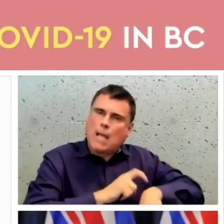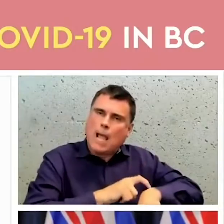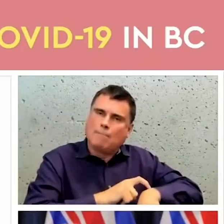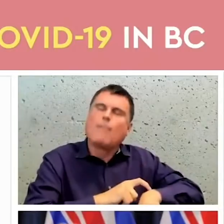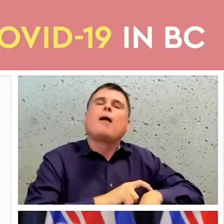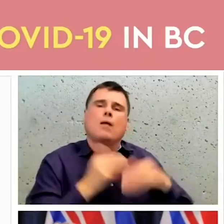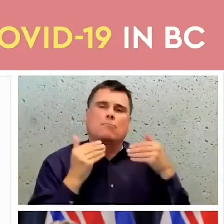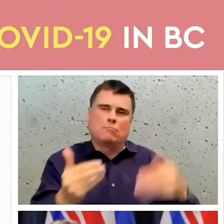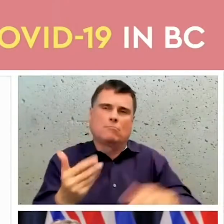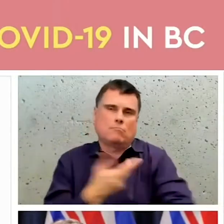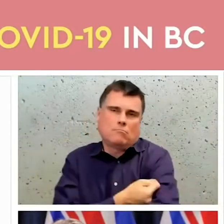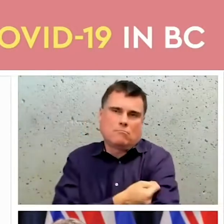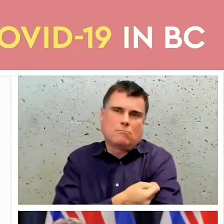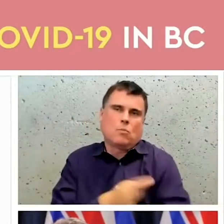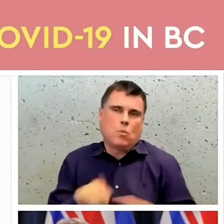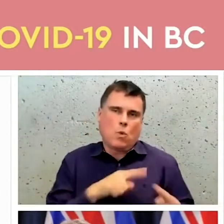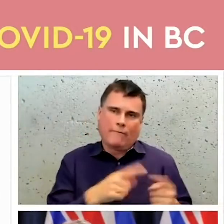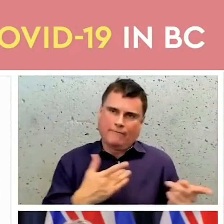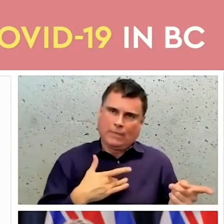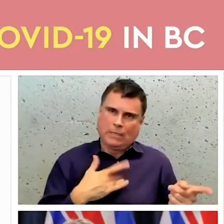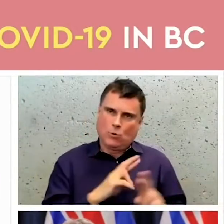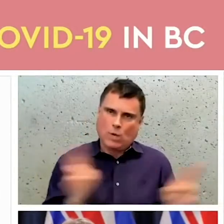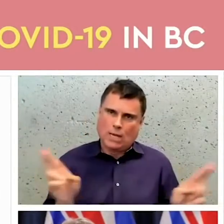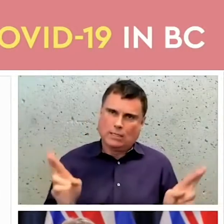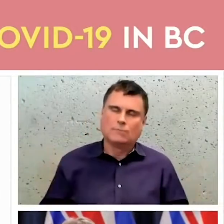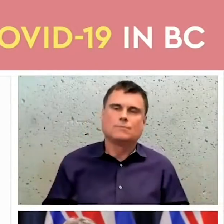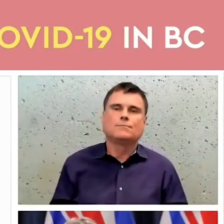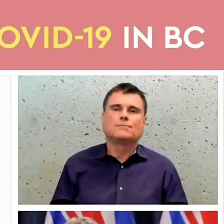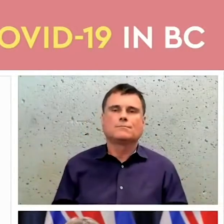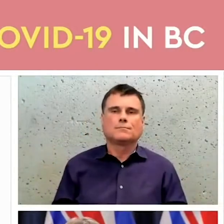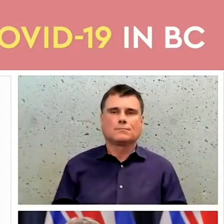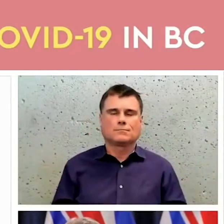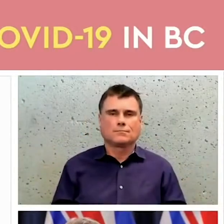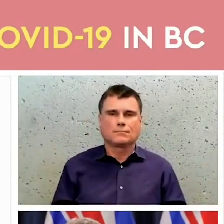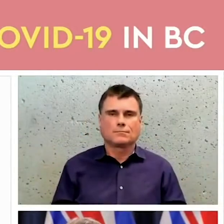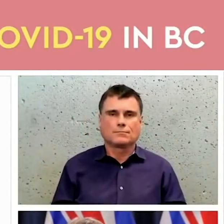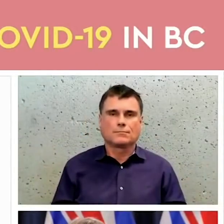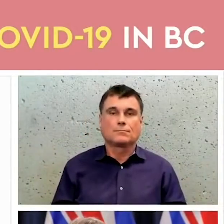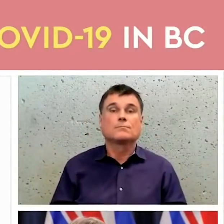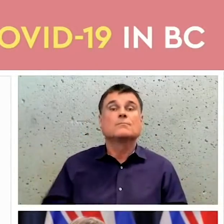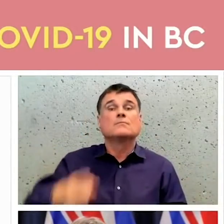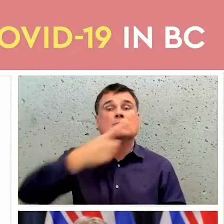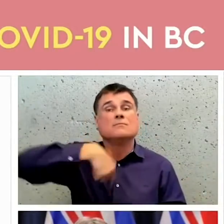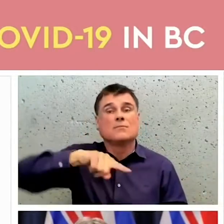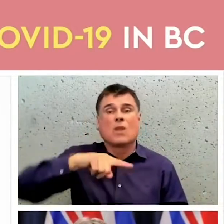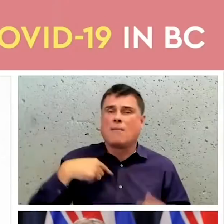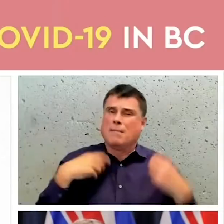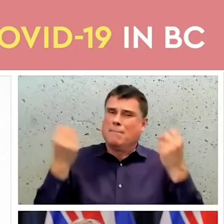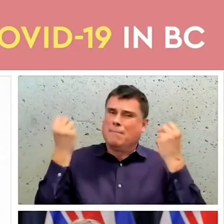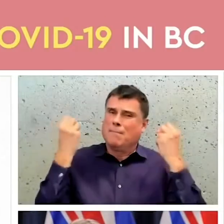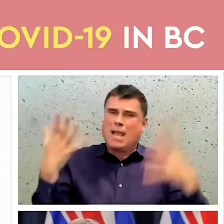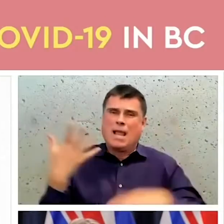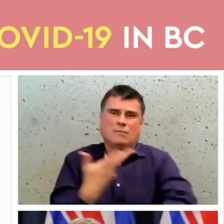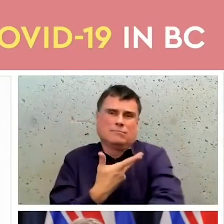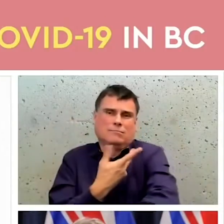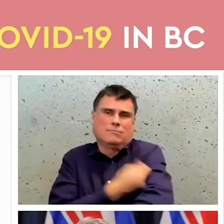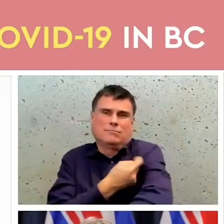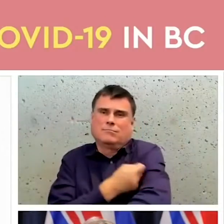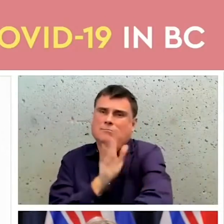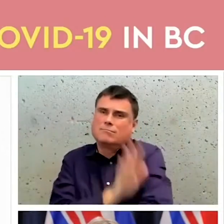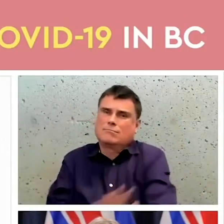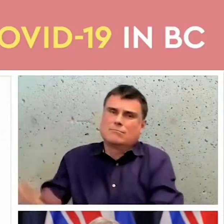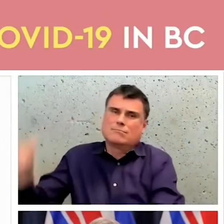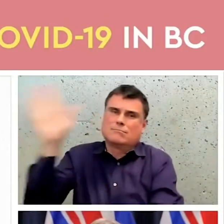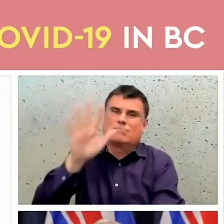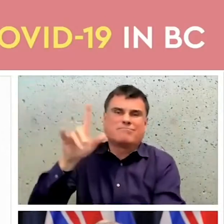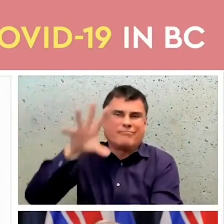So to that point, we do have many immunizers who, as Dr. Henry has indicated, have been involved in school campaigns,